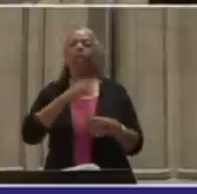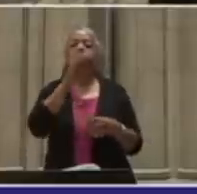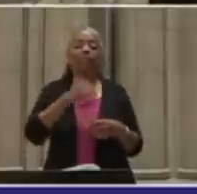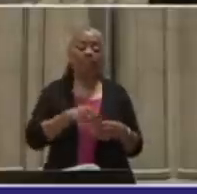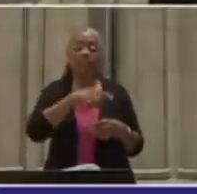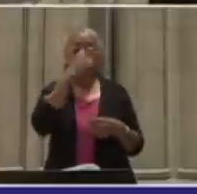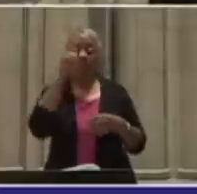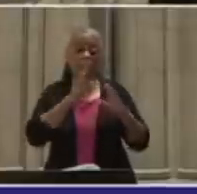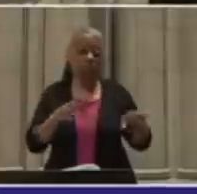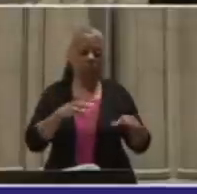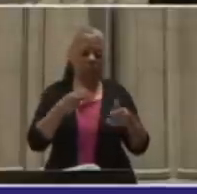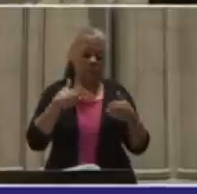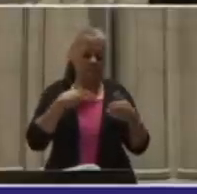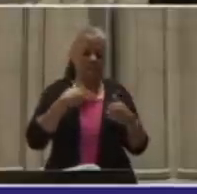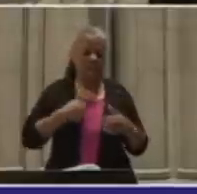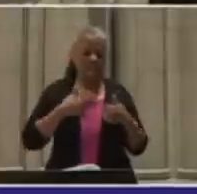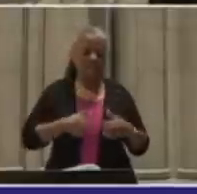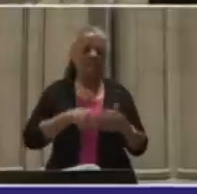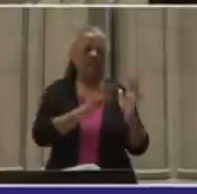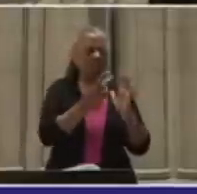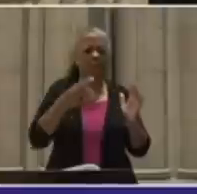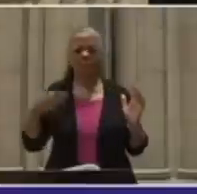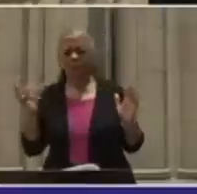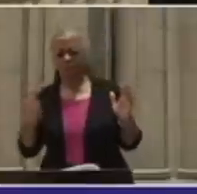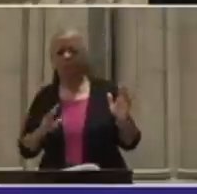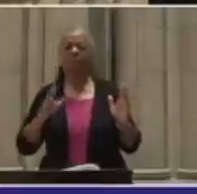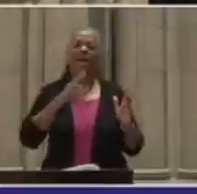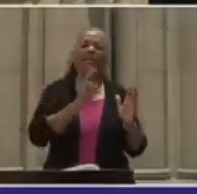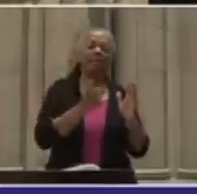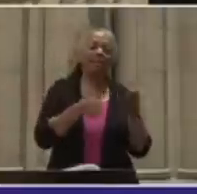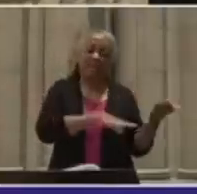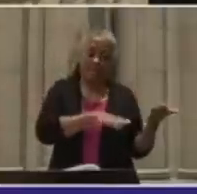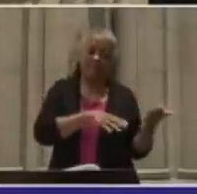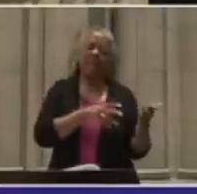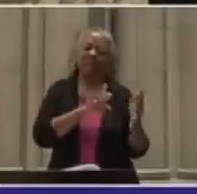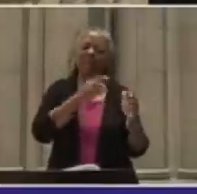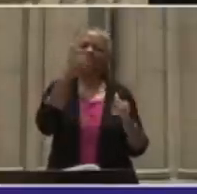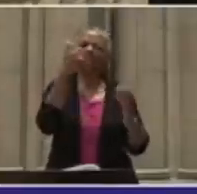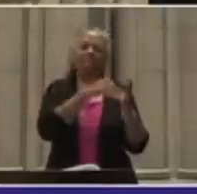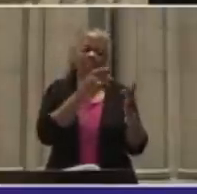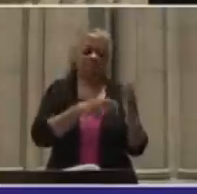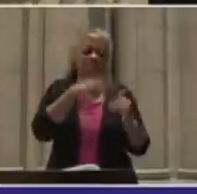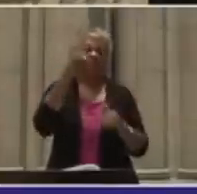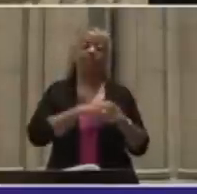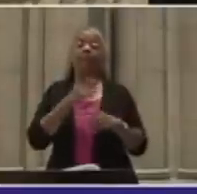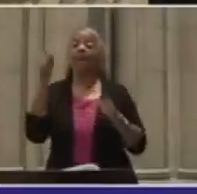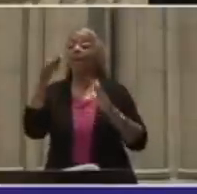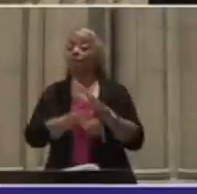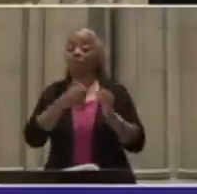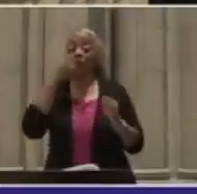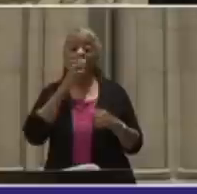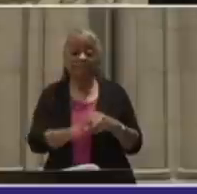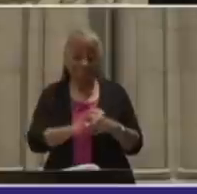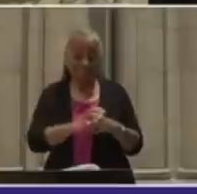nearly double of whites, and death rate is 10 times higher. Extreme heat causes more death annually in the U.S. than all the other extreme